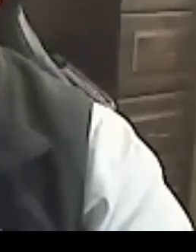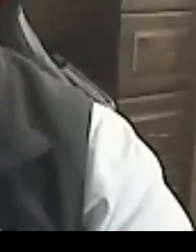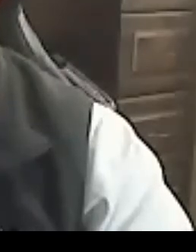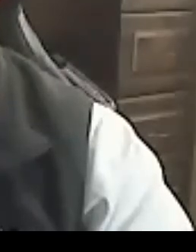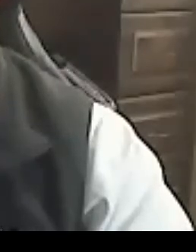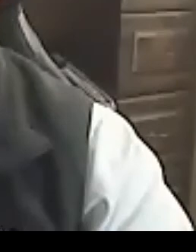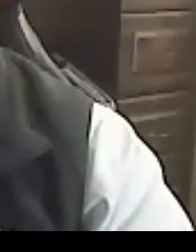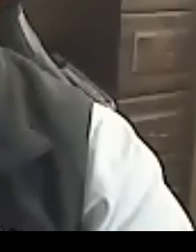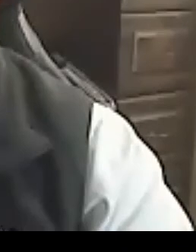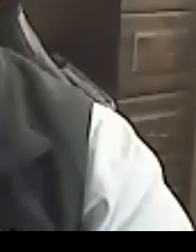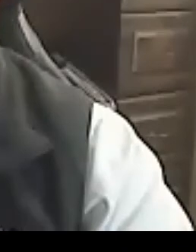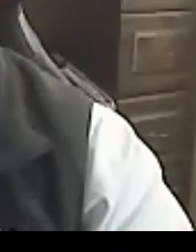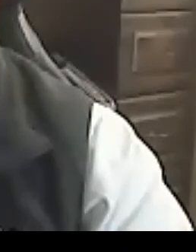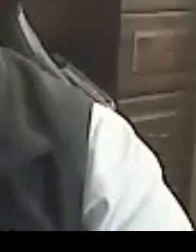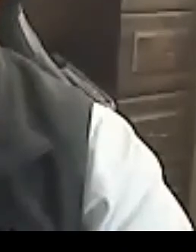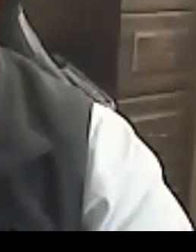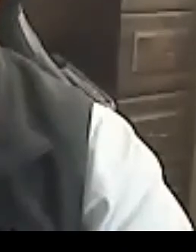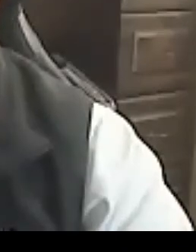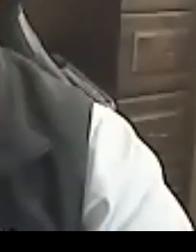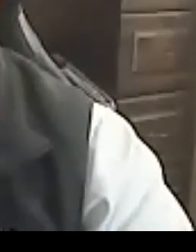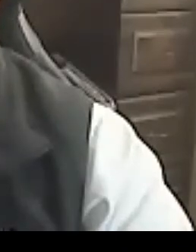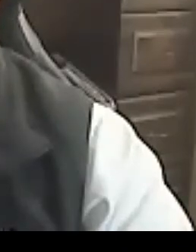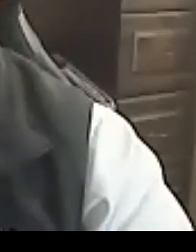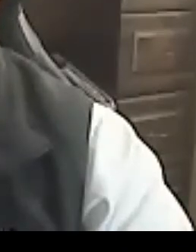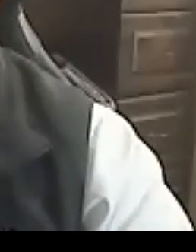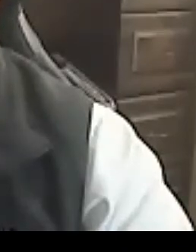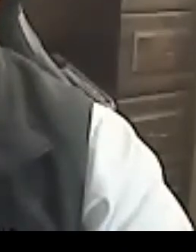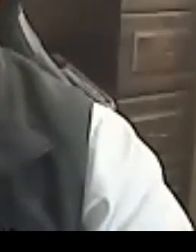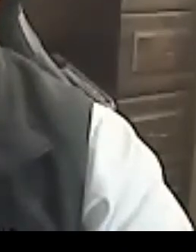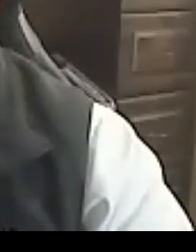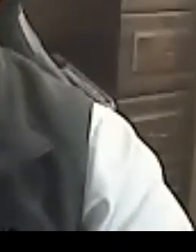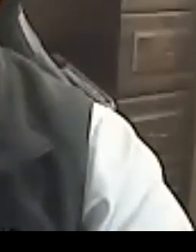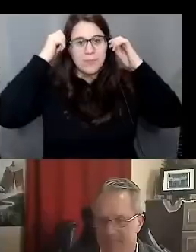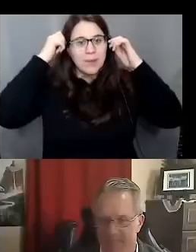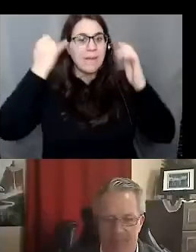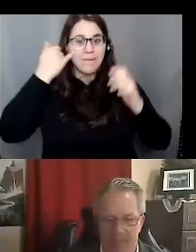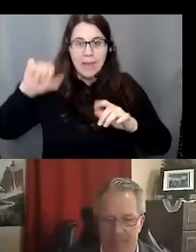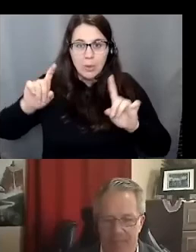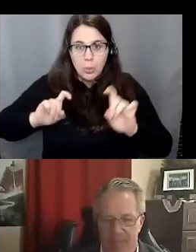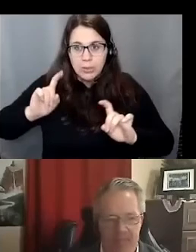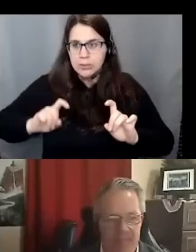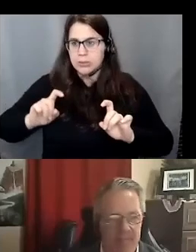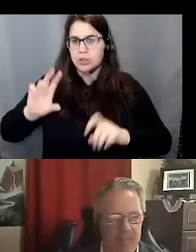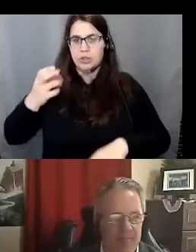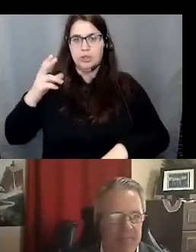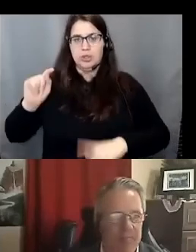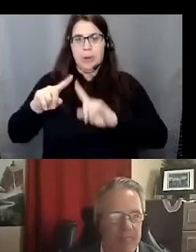questions, I'm sorry, I'm switching it up on you. And any questions that we have, let me open the chat box